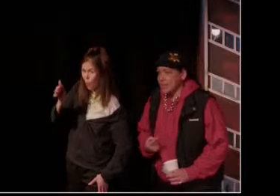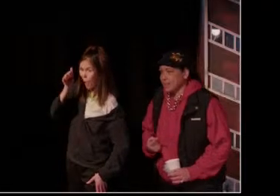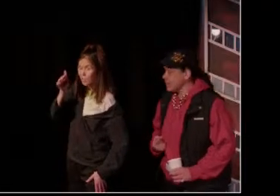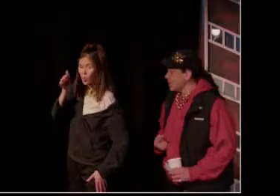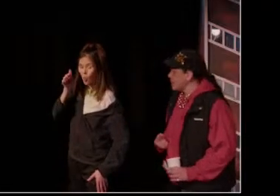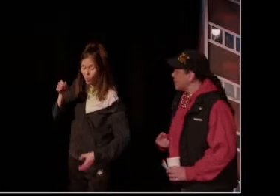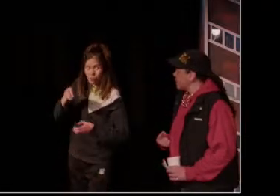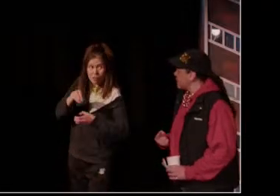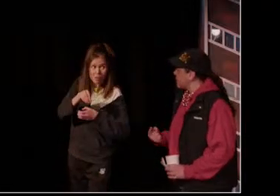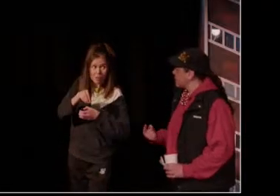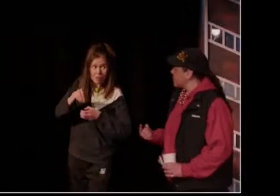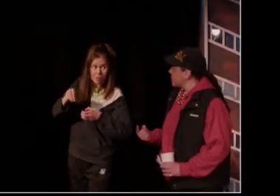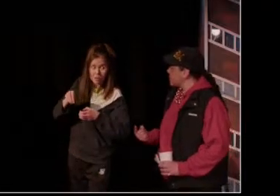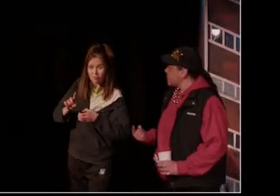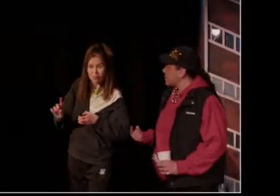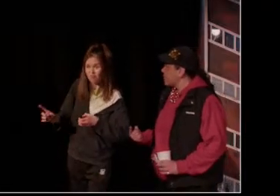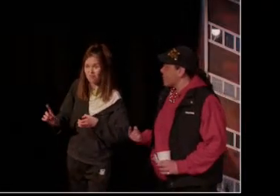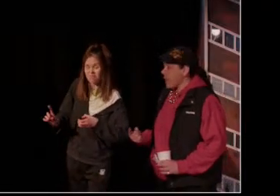reject it,